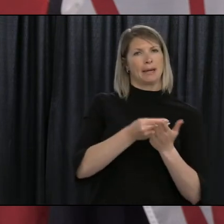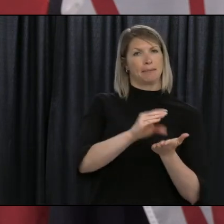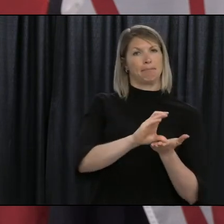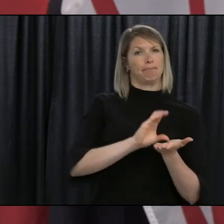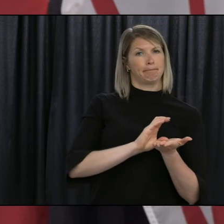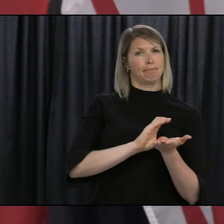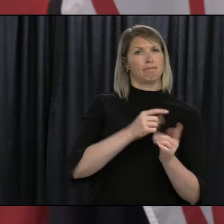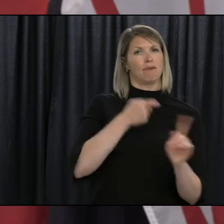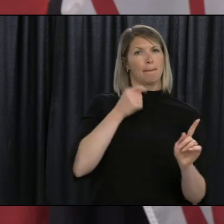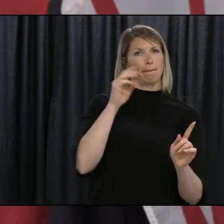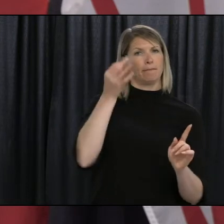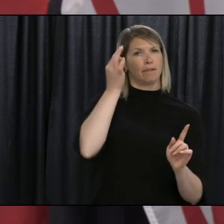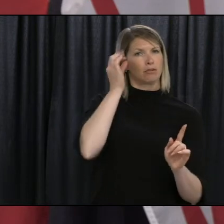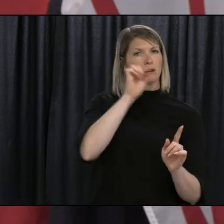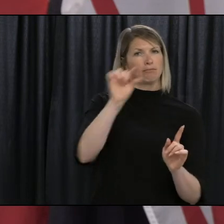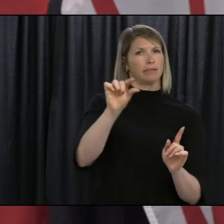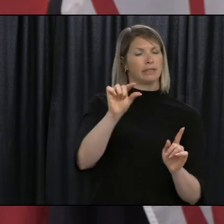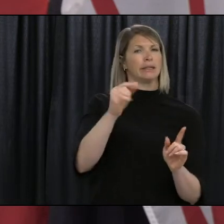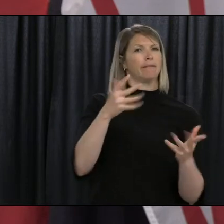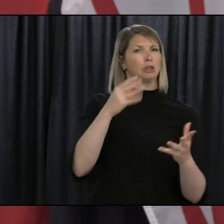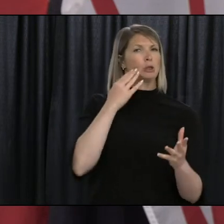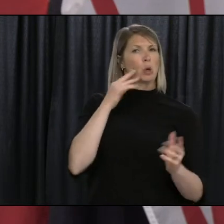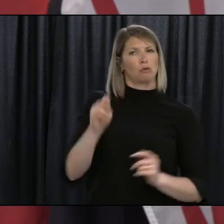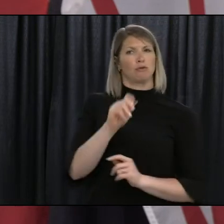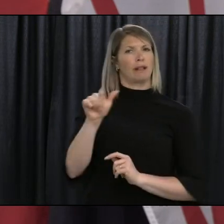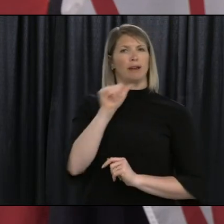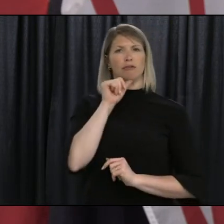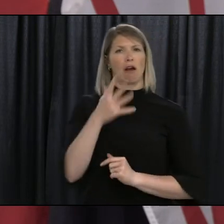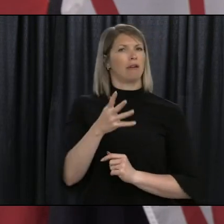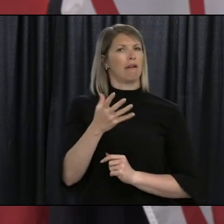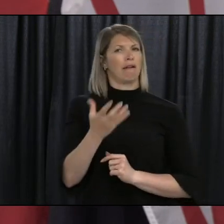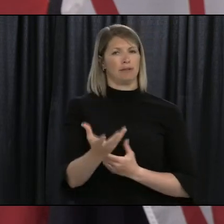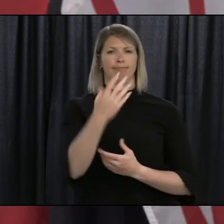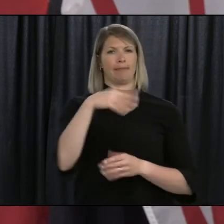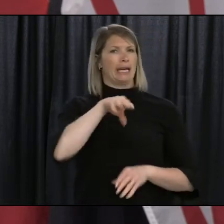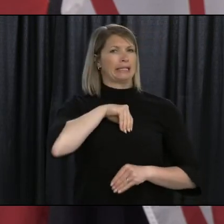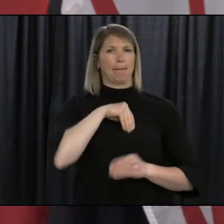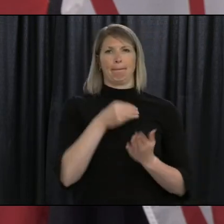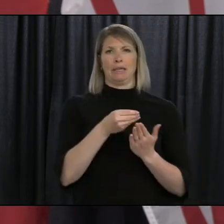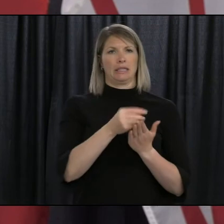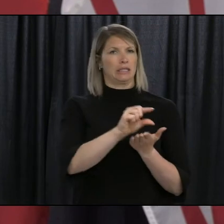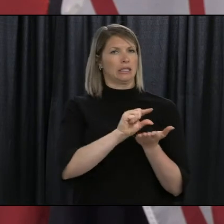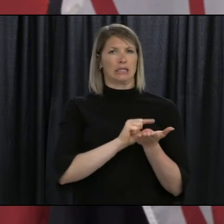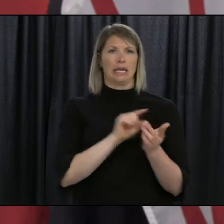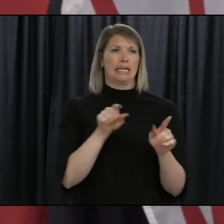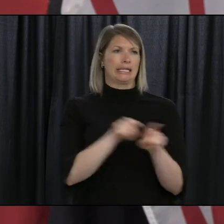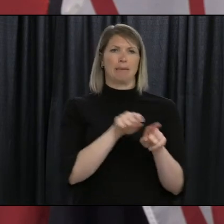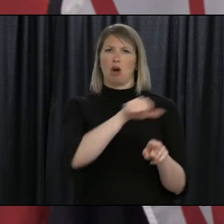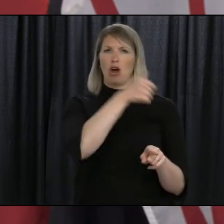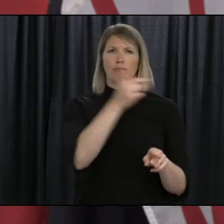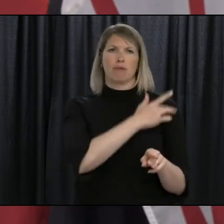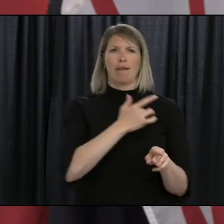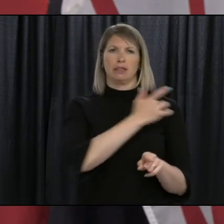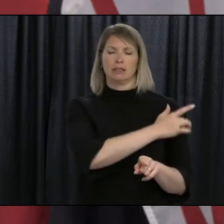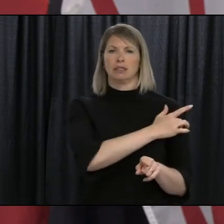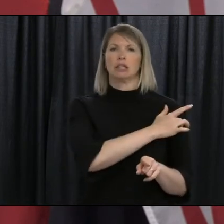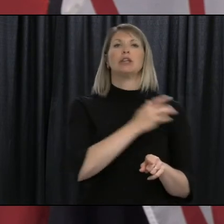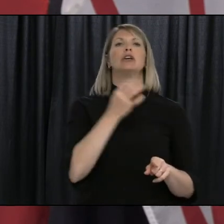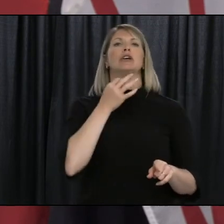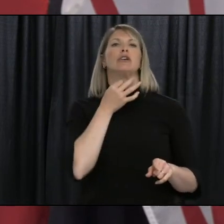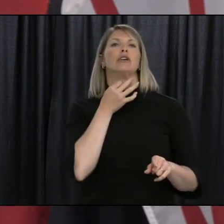government has no intention of reviewing equalization until 2024. So would it be fair to say that any plan for